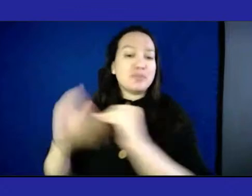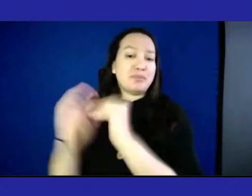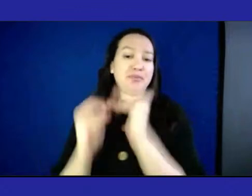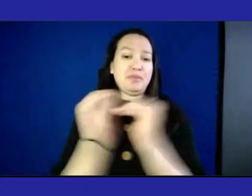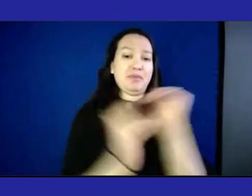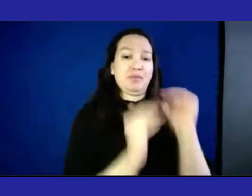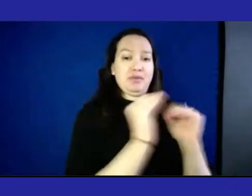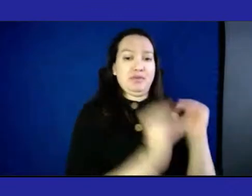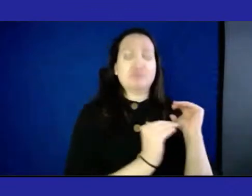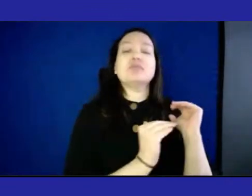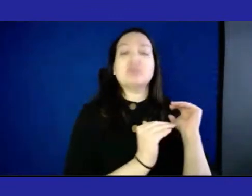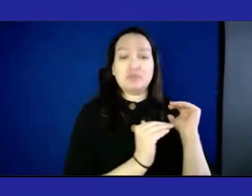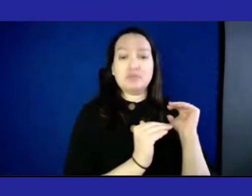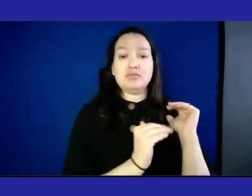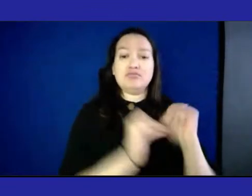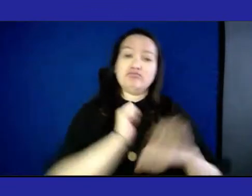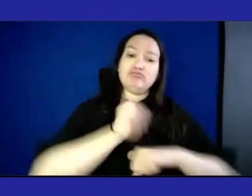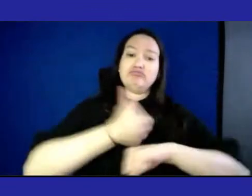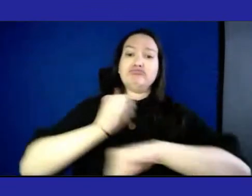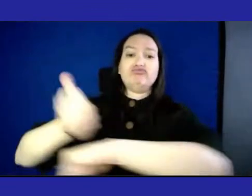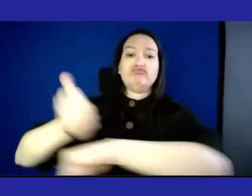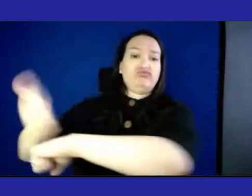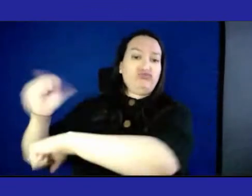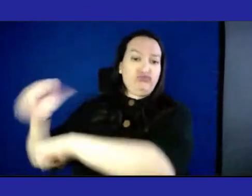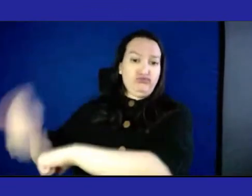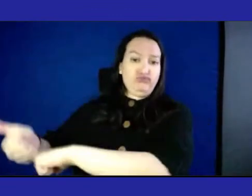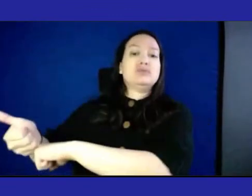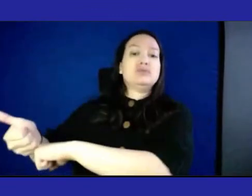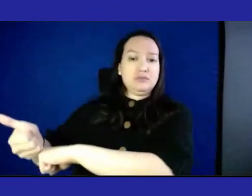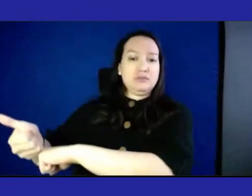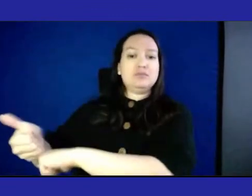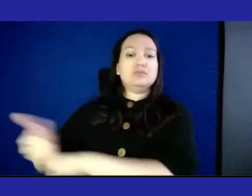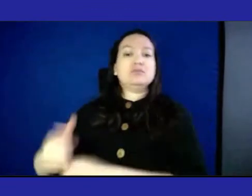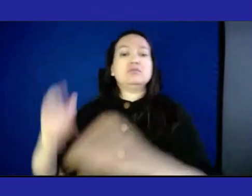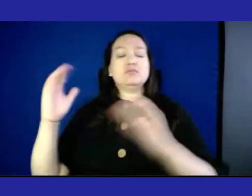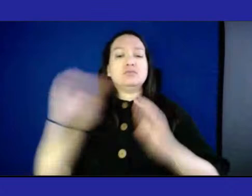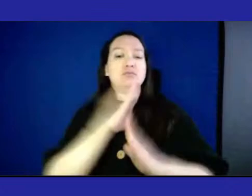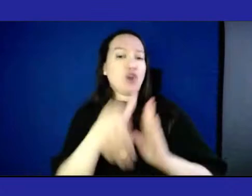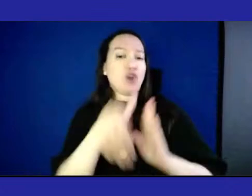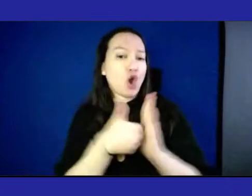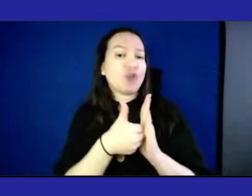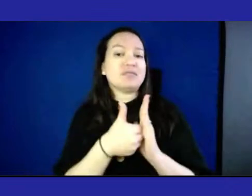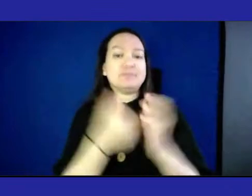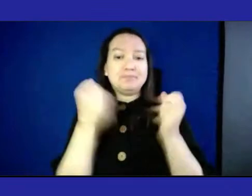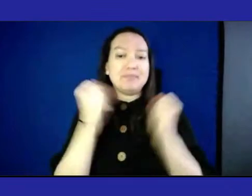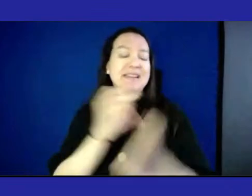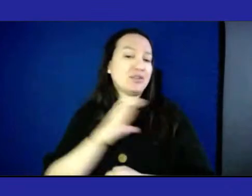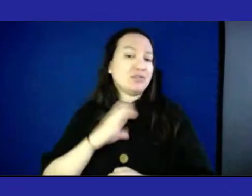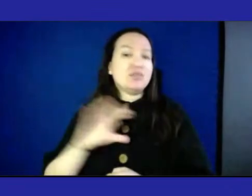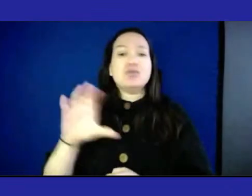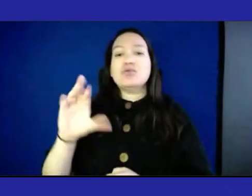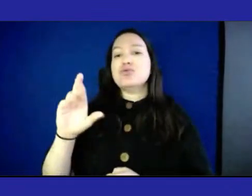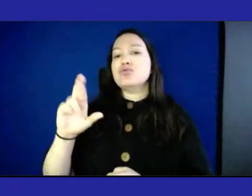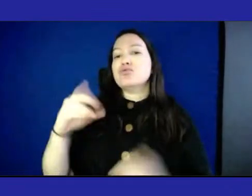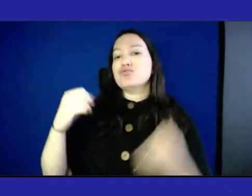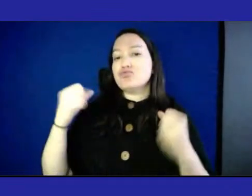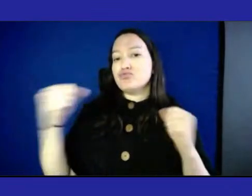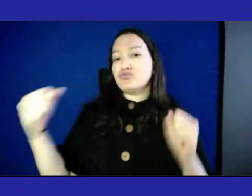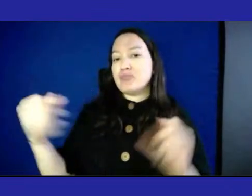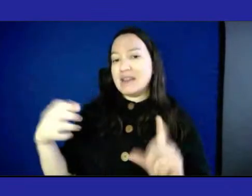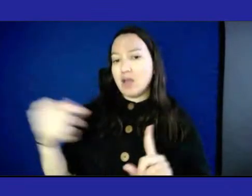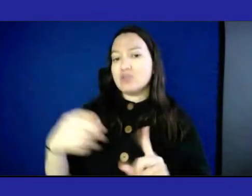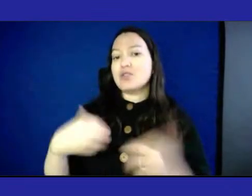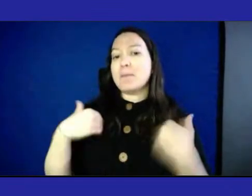lung cancer screening programs at each of the sites. And then this involves a number of councils, radiology, pulmonary, ambulatory care,